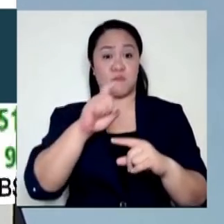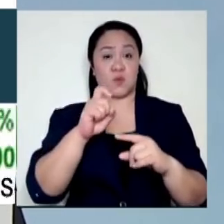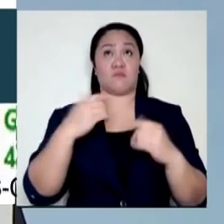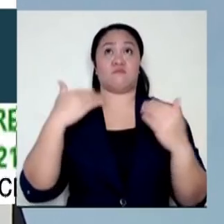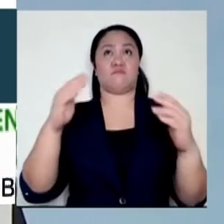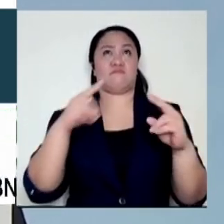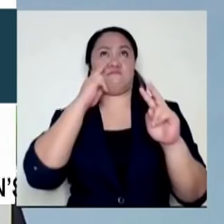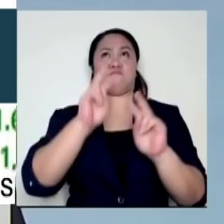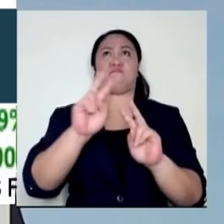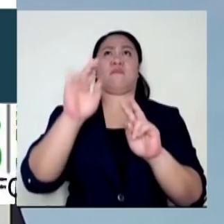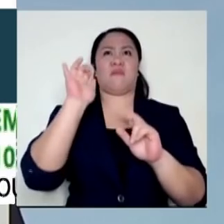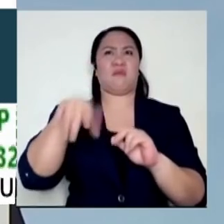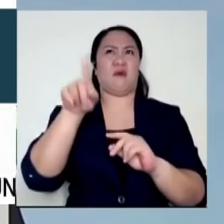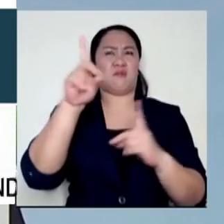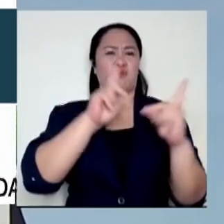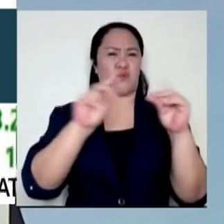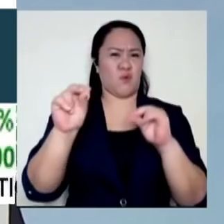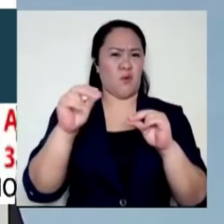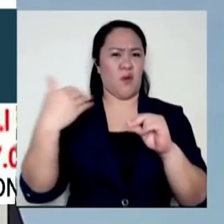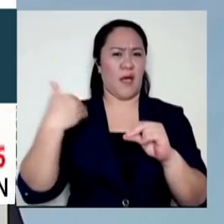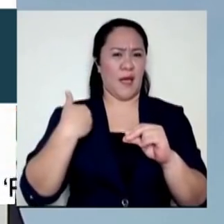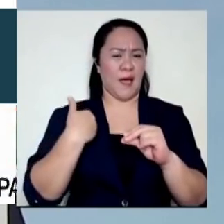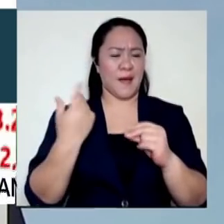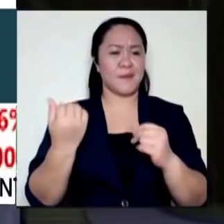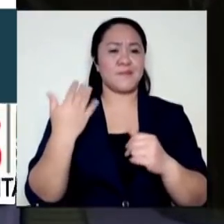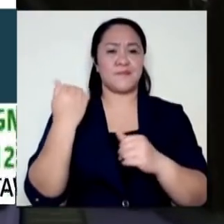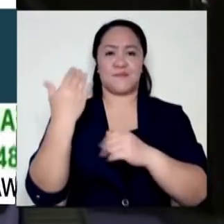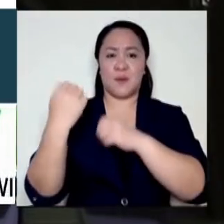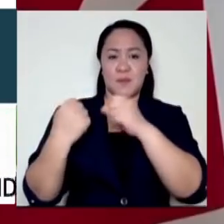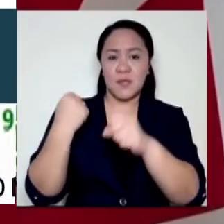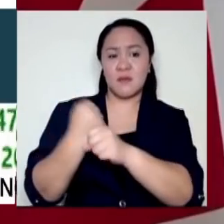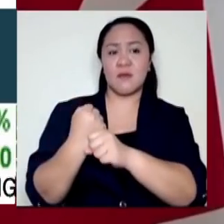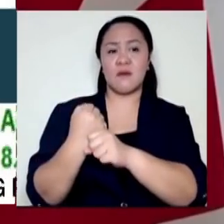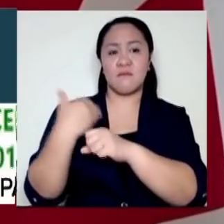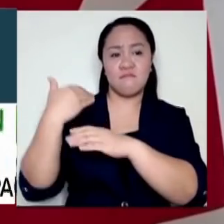Are democracies as relevant and as powerful as they have been?